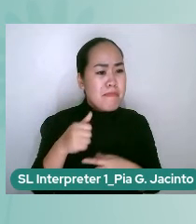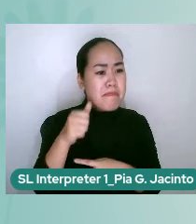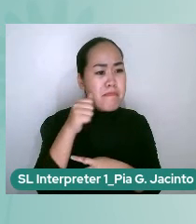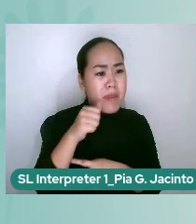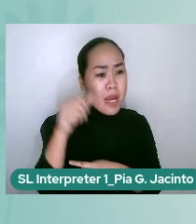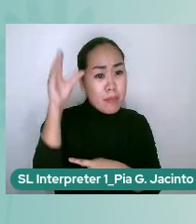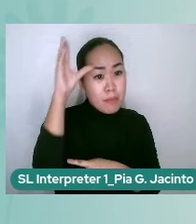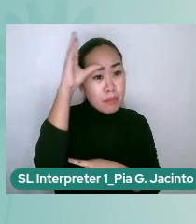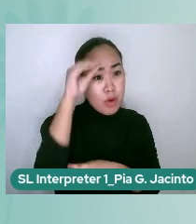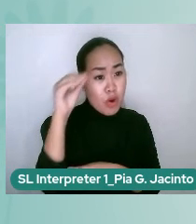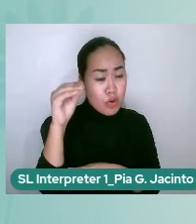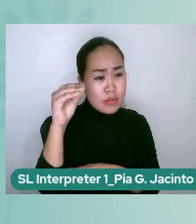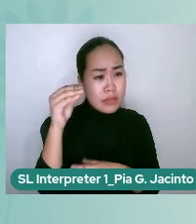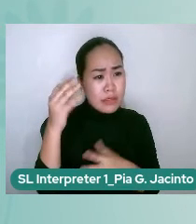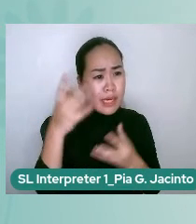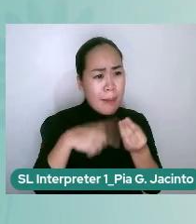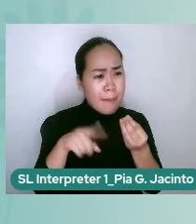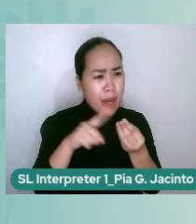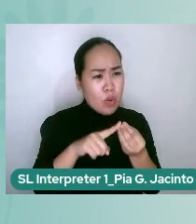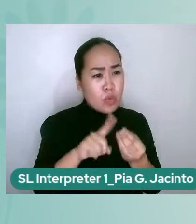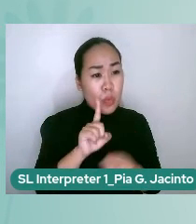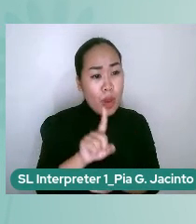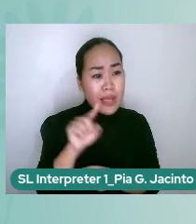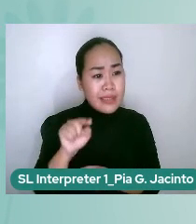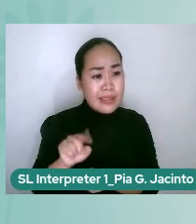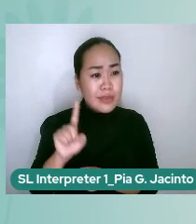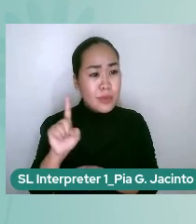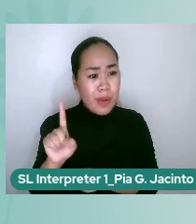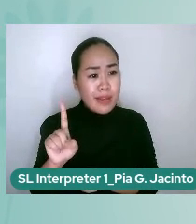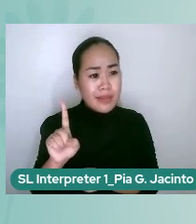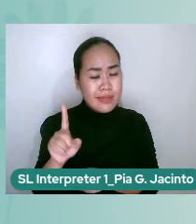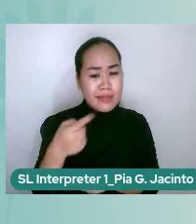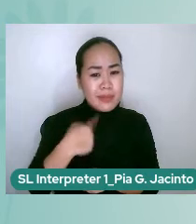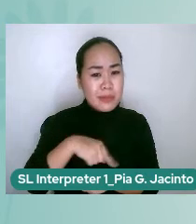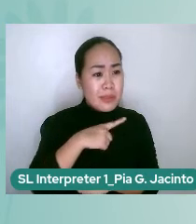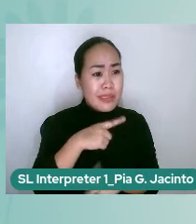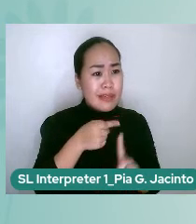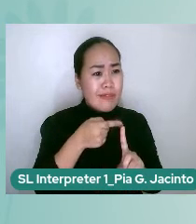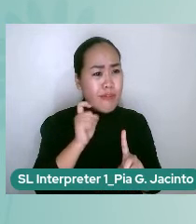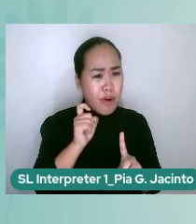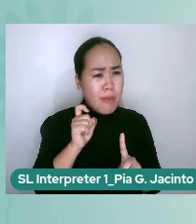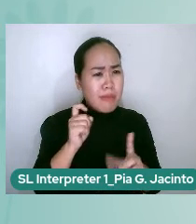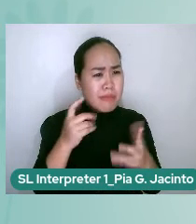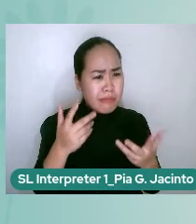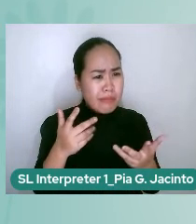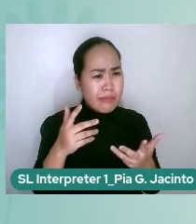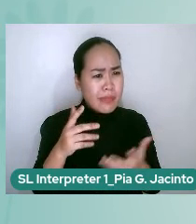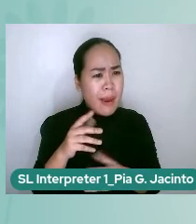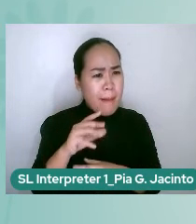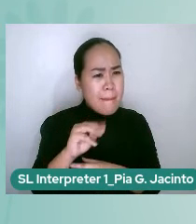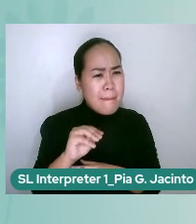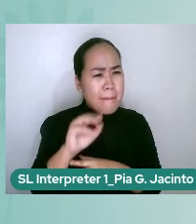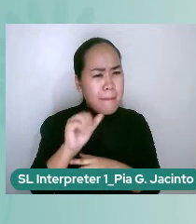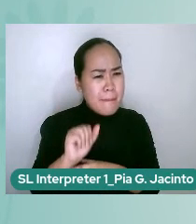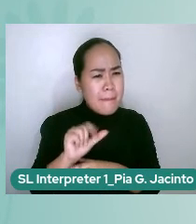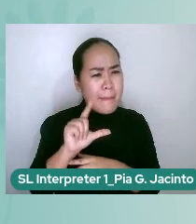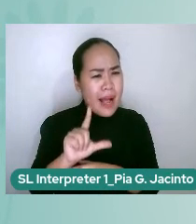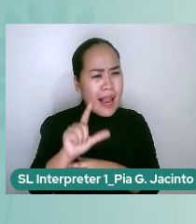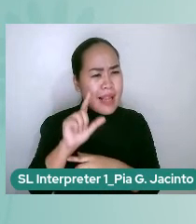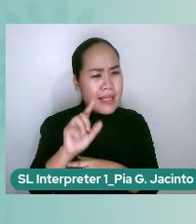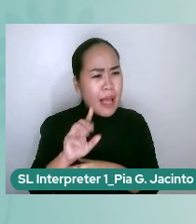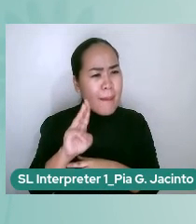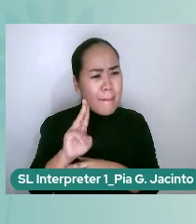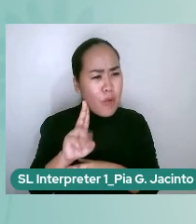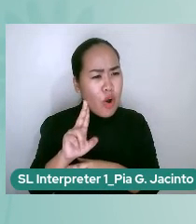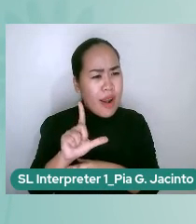about 1:1, and we come from a multi-ethnic and multi-religious society.